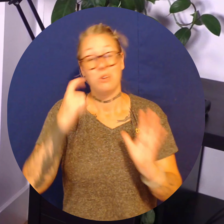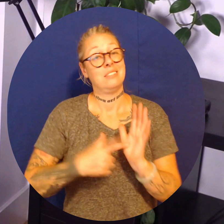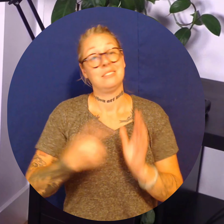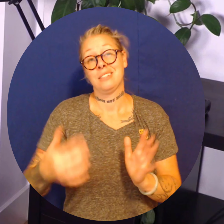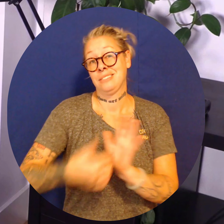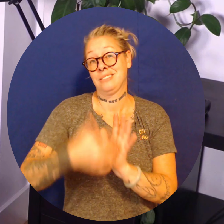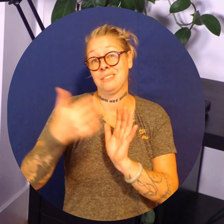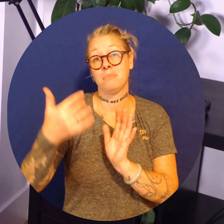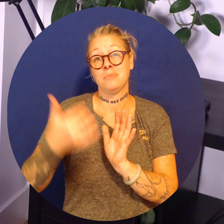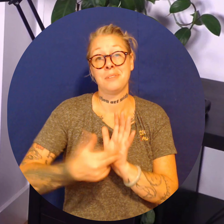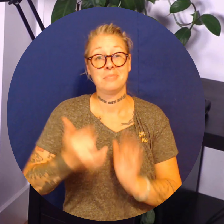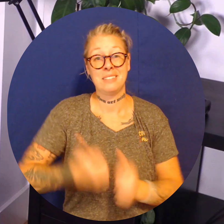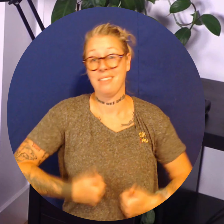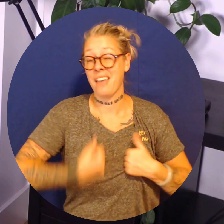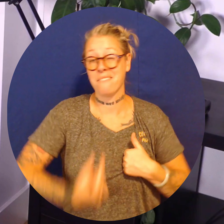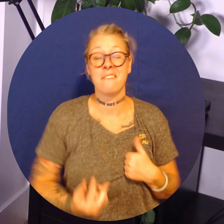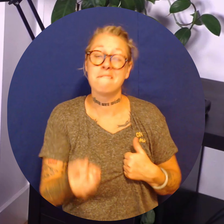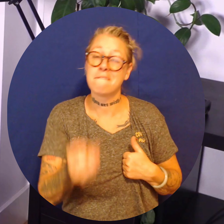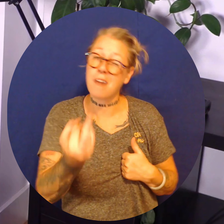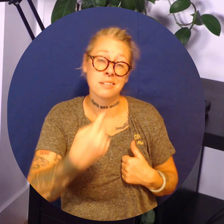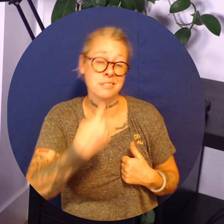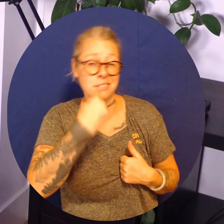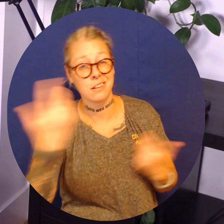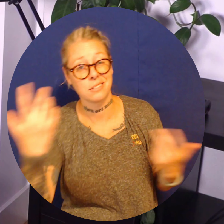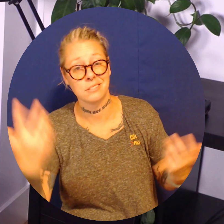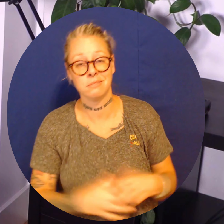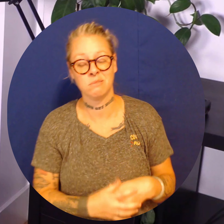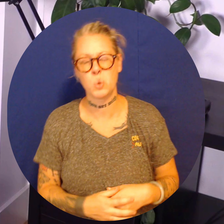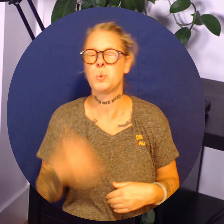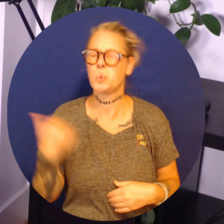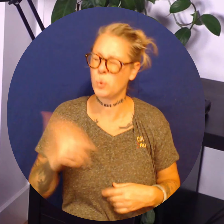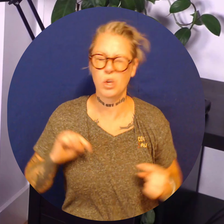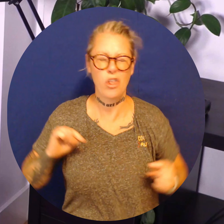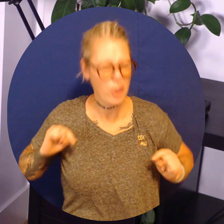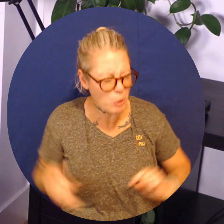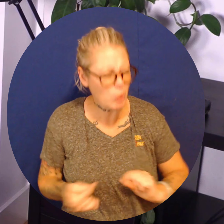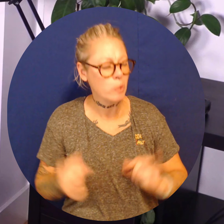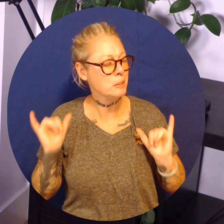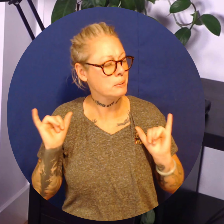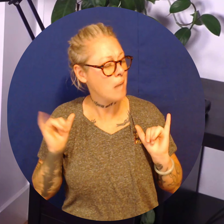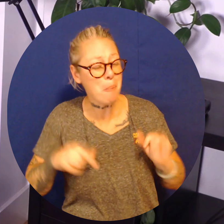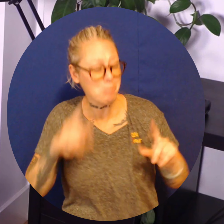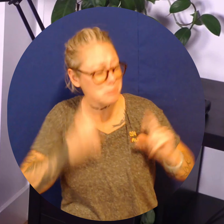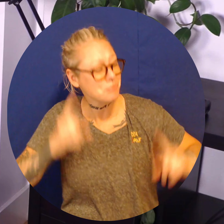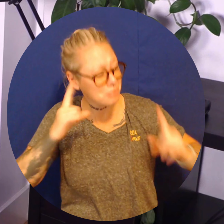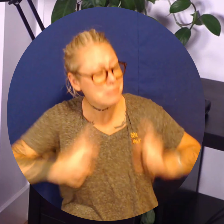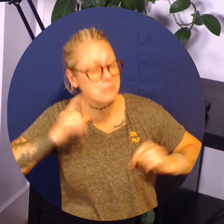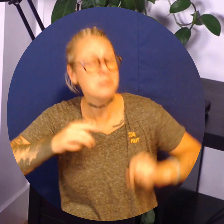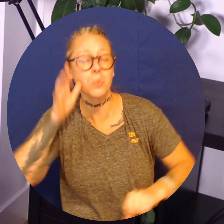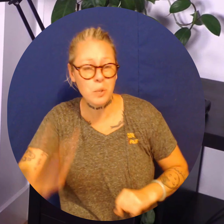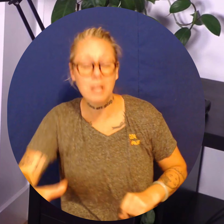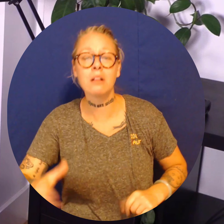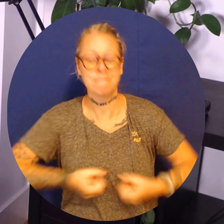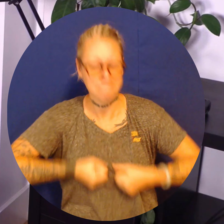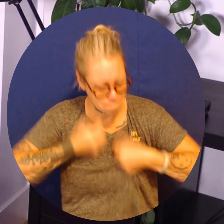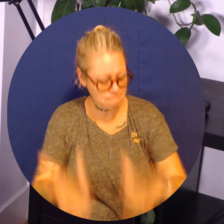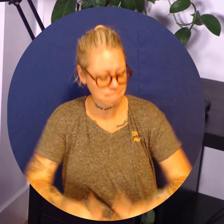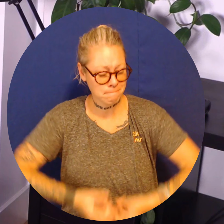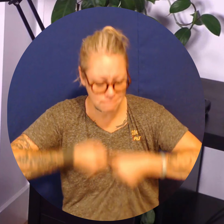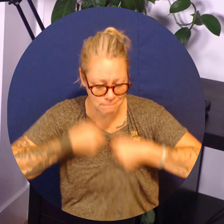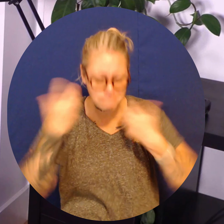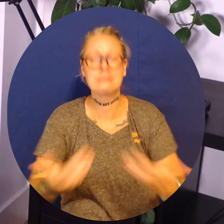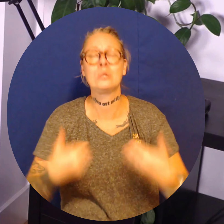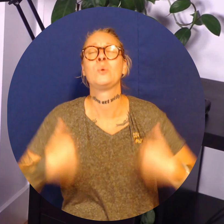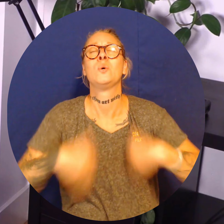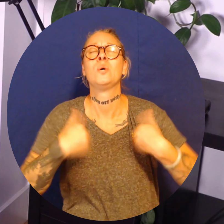sometimes life just fucking sucks. And it's okay to be like, that really hurt me. And I'm just going to cry. I'm